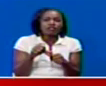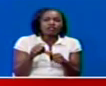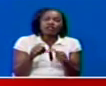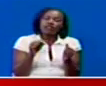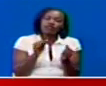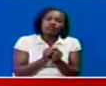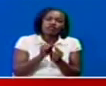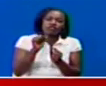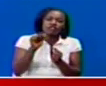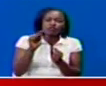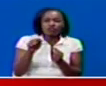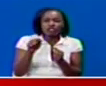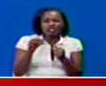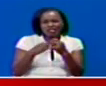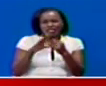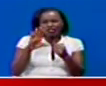15.4%.